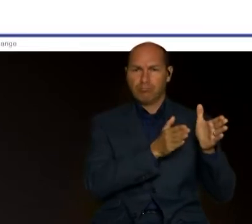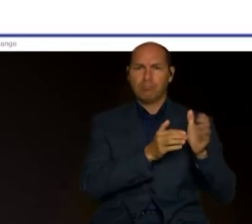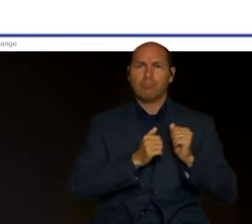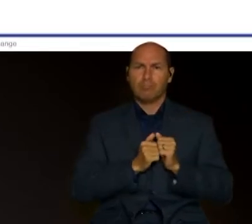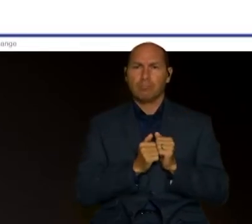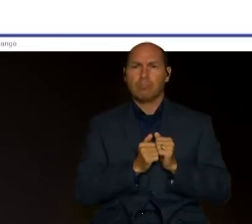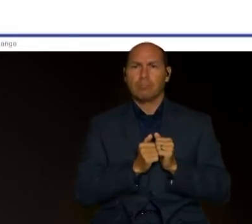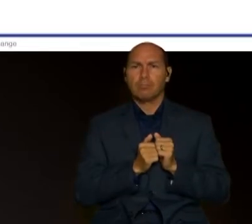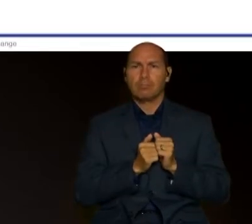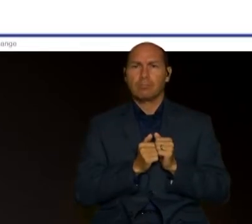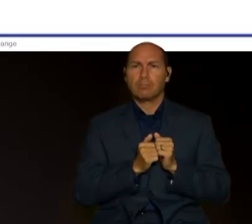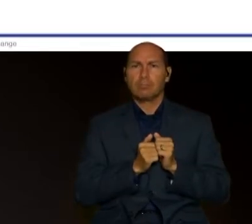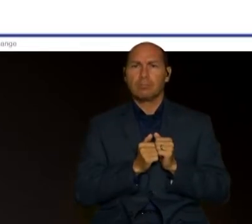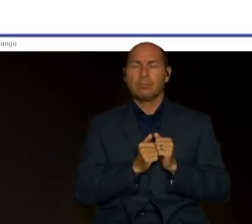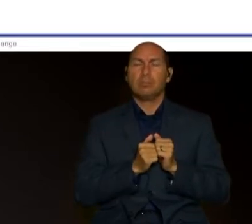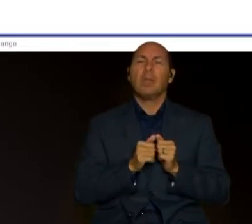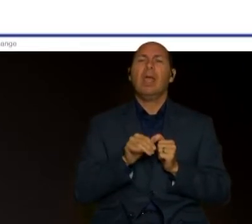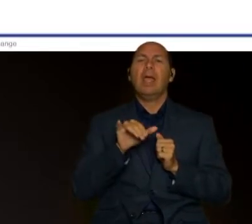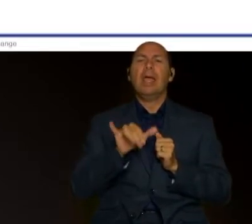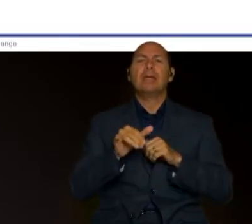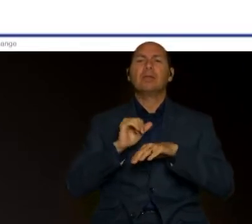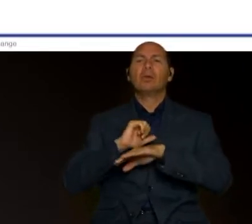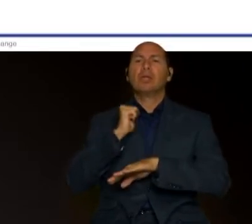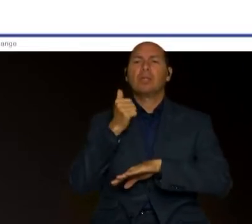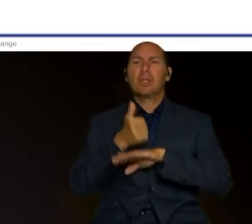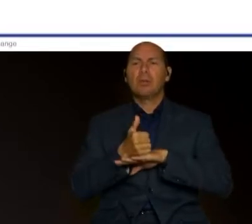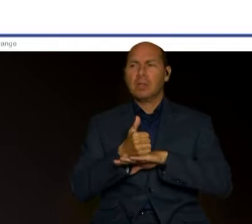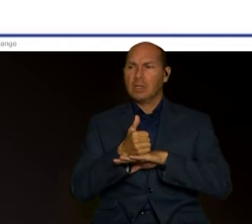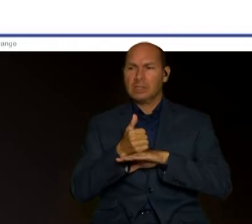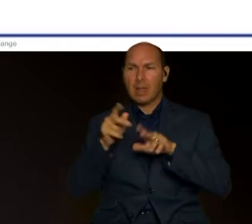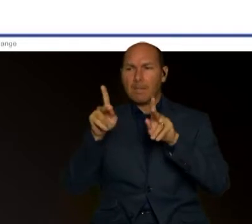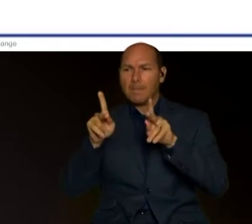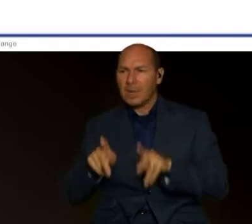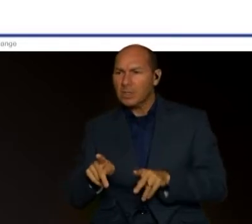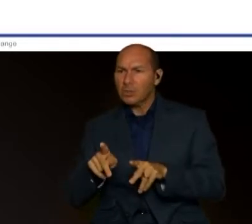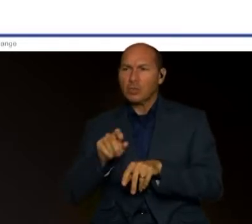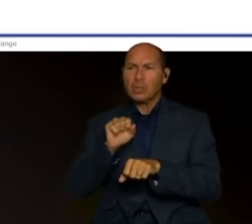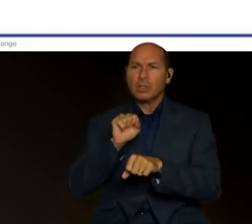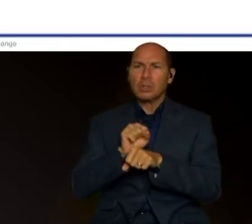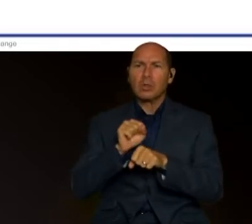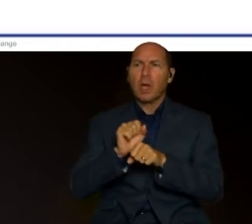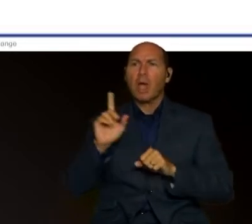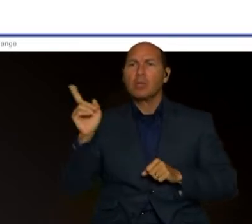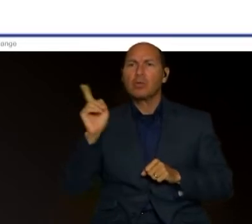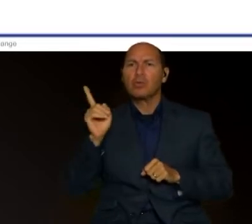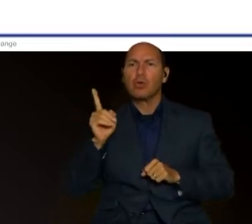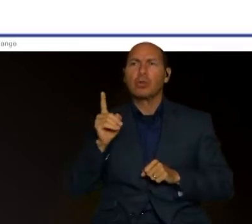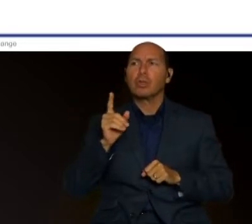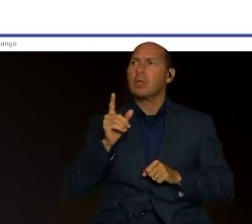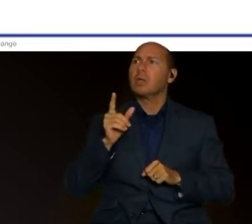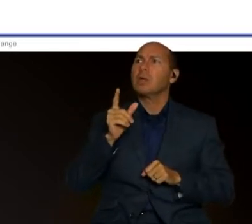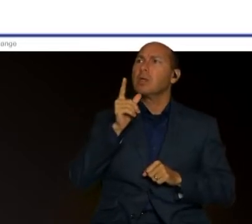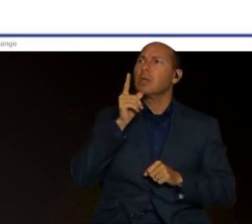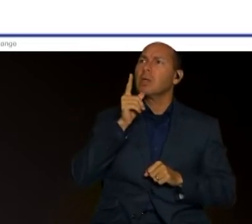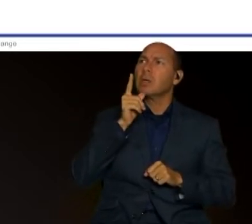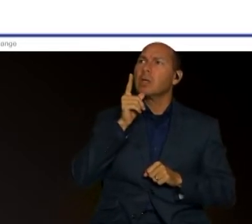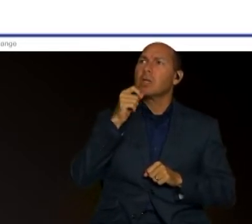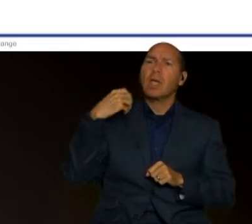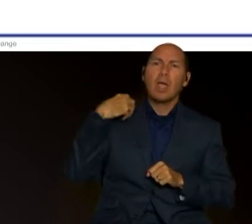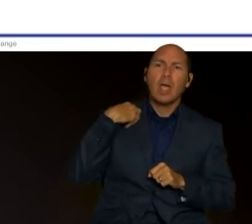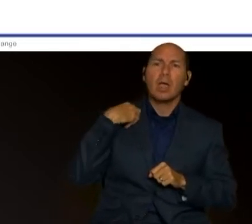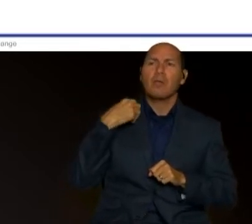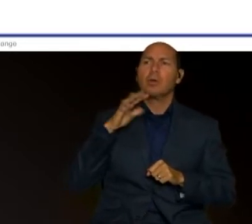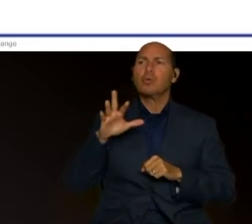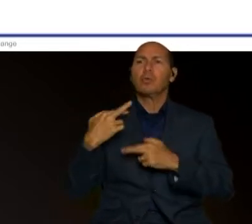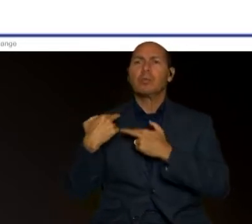organizational structure, which is what establishes where each employee is located, who they report